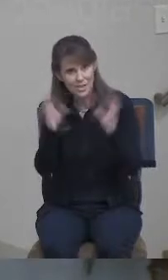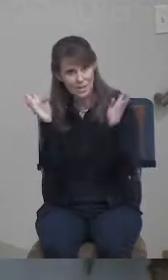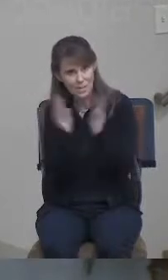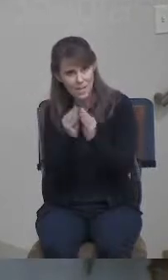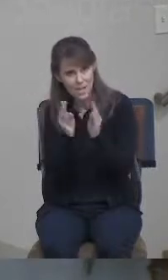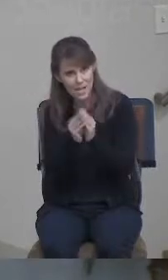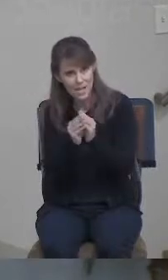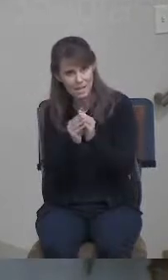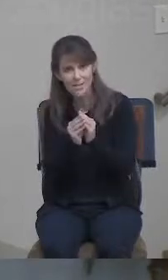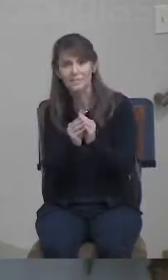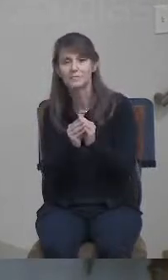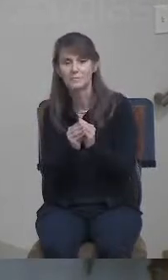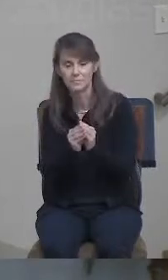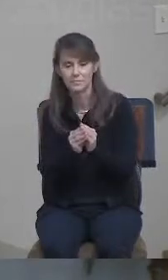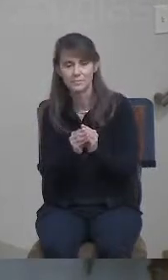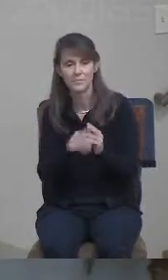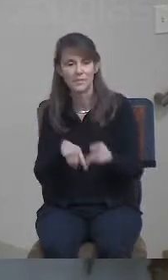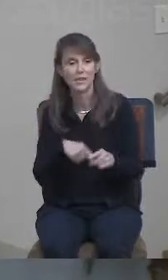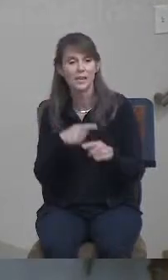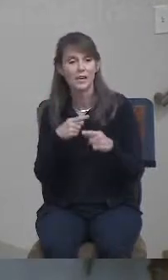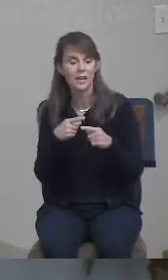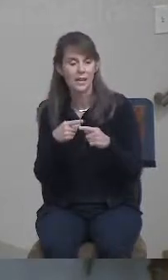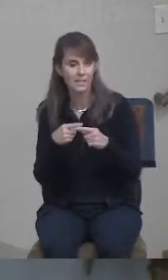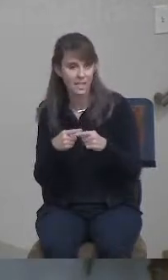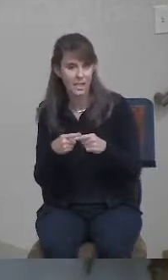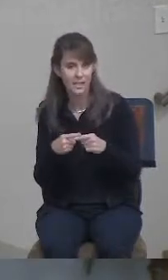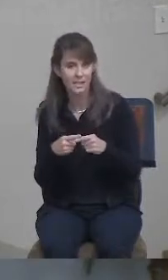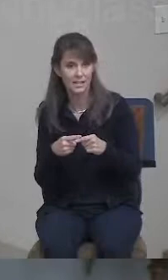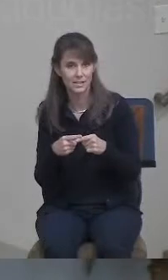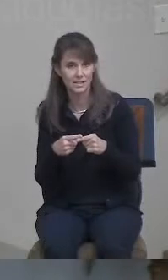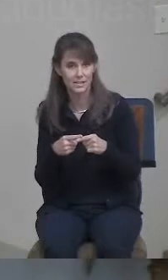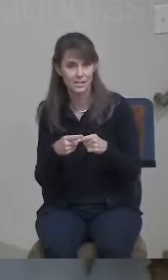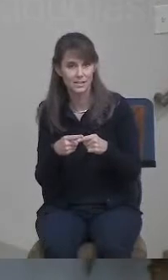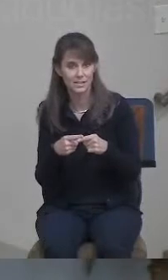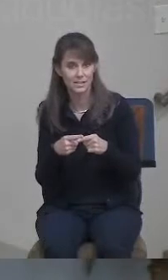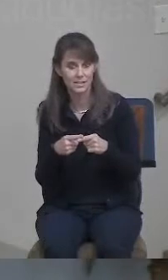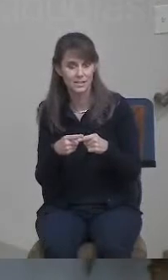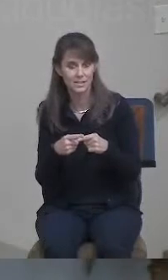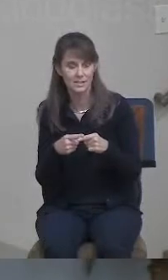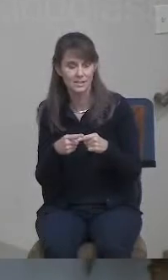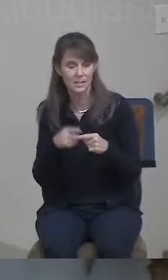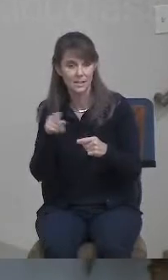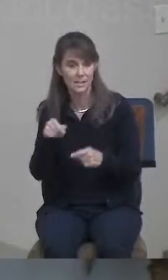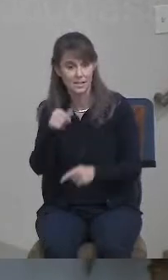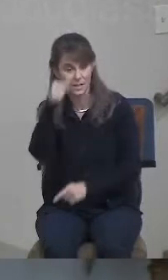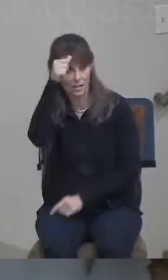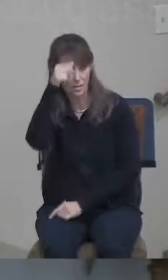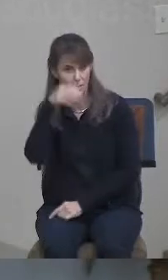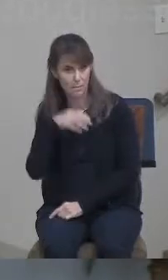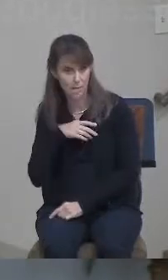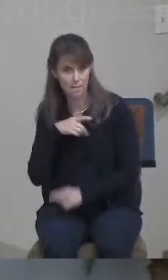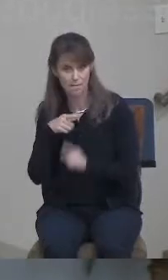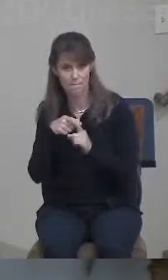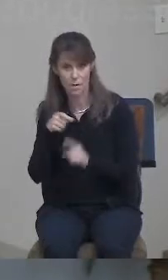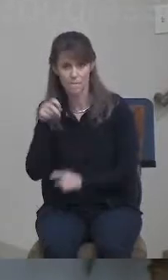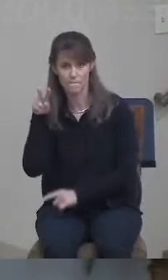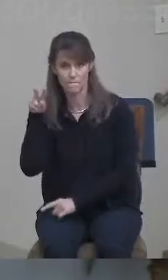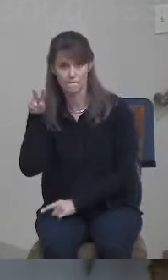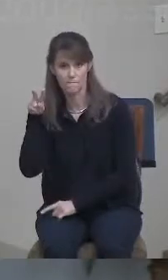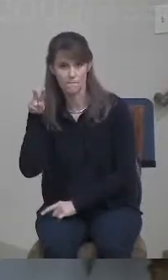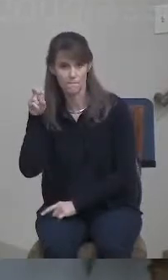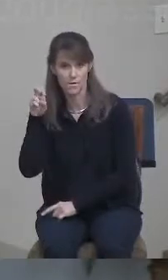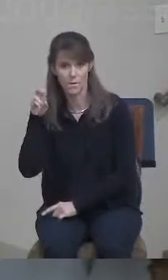1803, about the time of this difficulty, Elder Abner Jones, that I mentioned already, from Vermont, came to visit